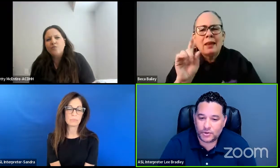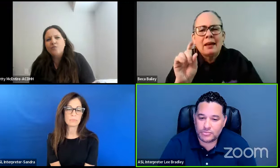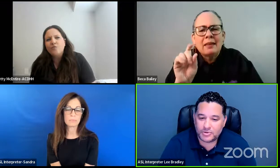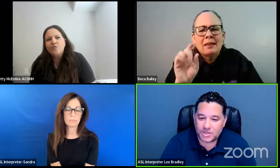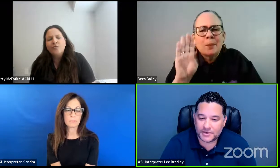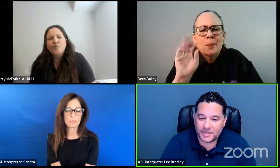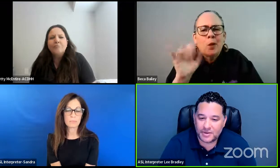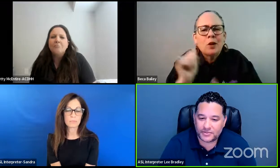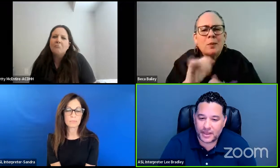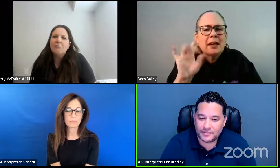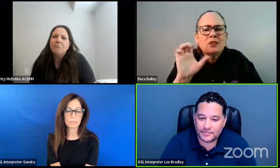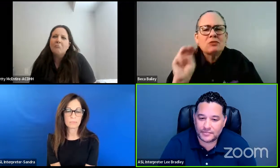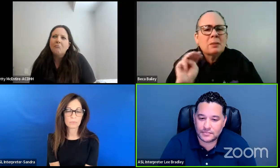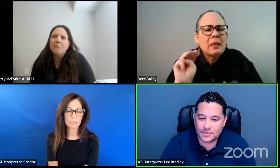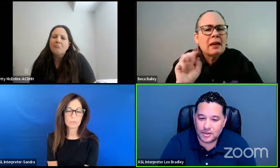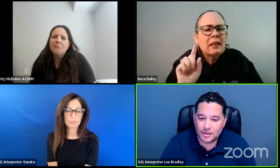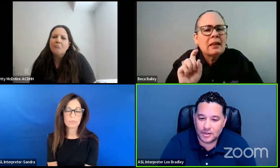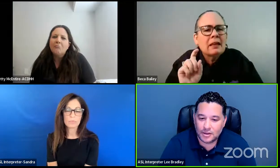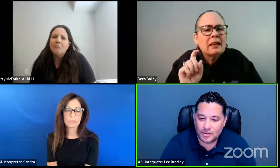I don't remember talking about that.